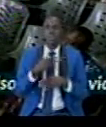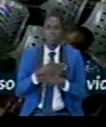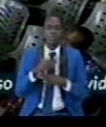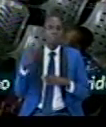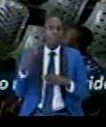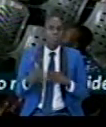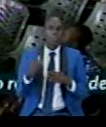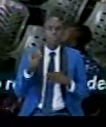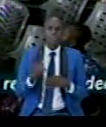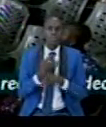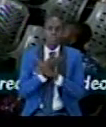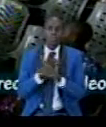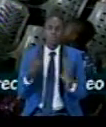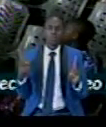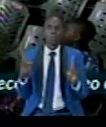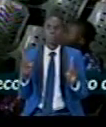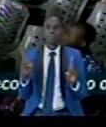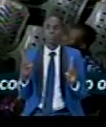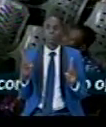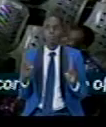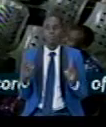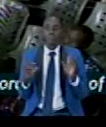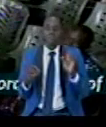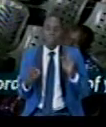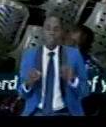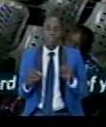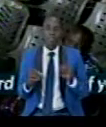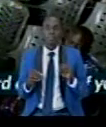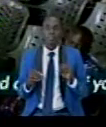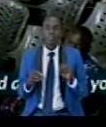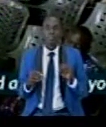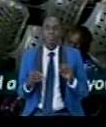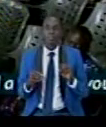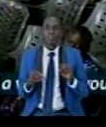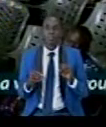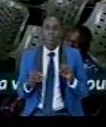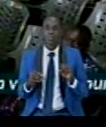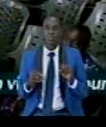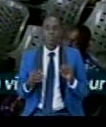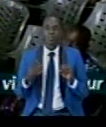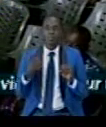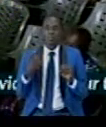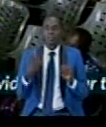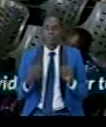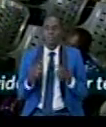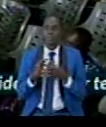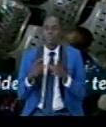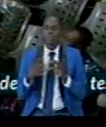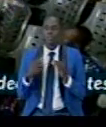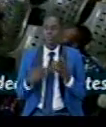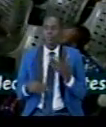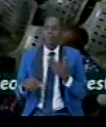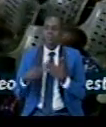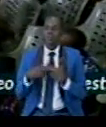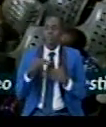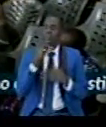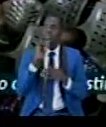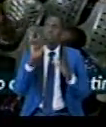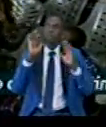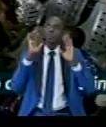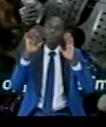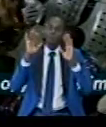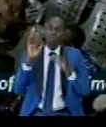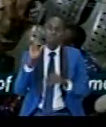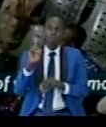whole. Yes, indeed. A story of restoration is such a wonderful one. We have